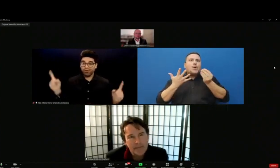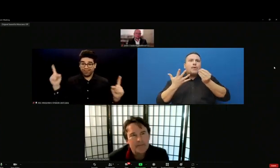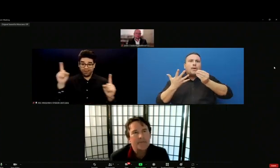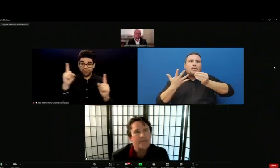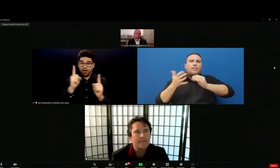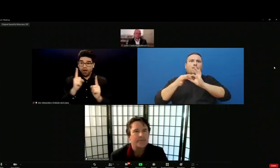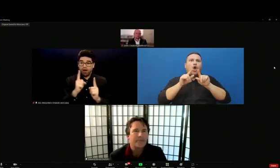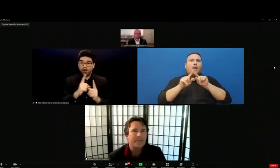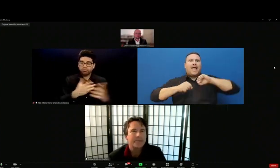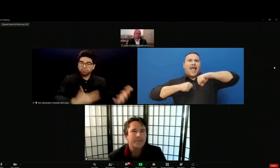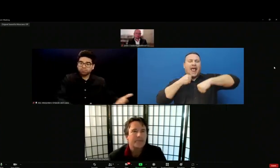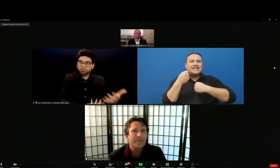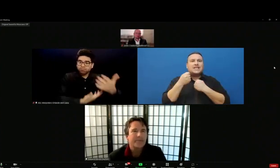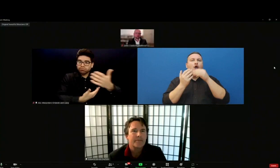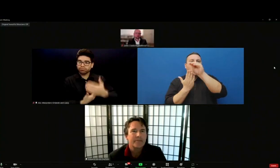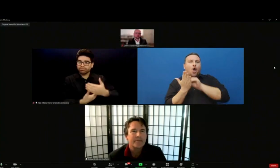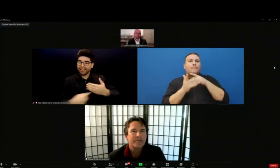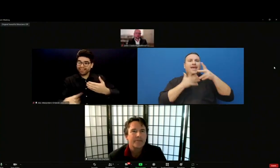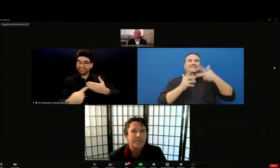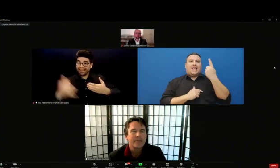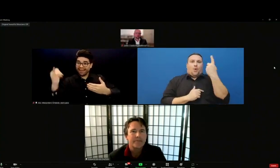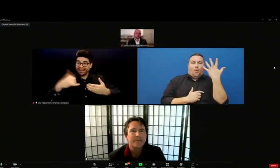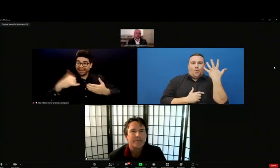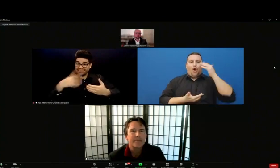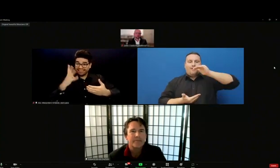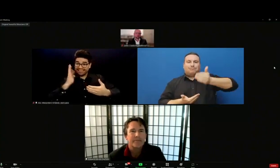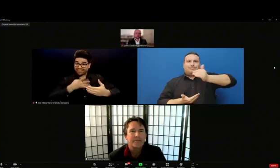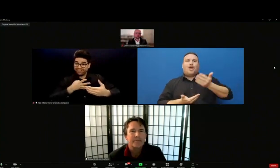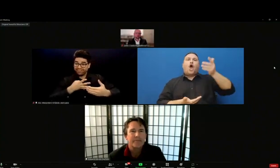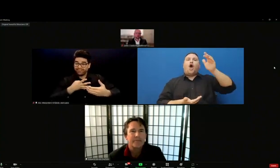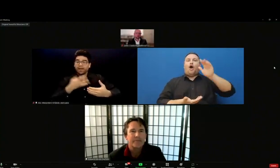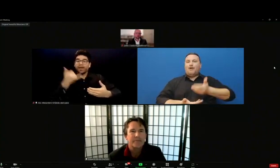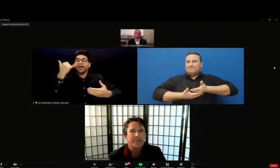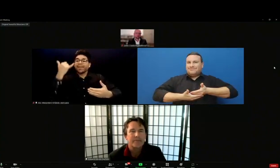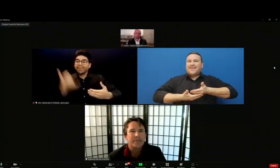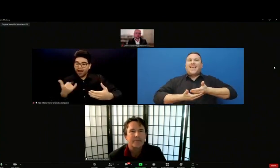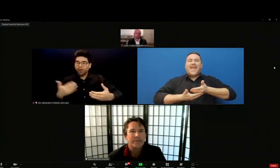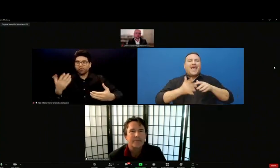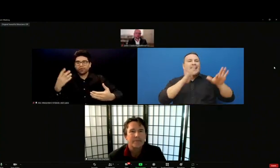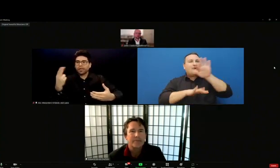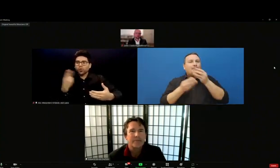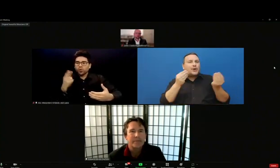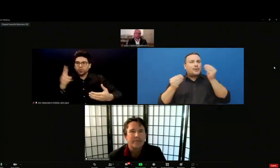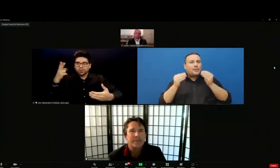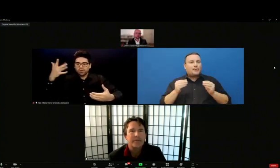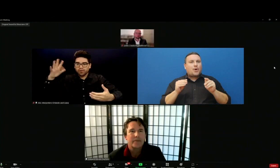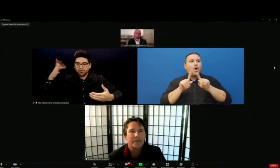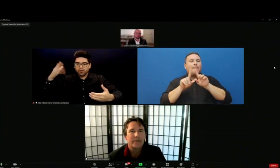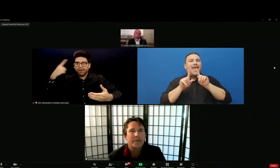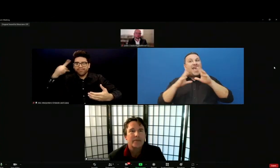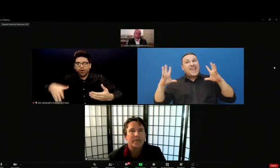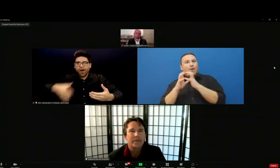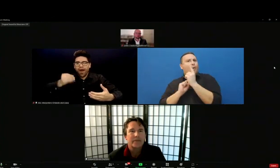action encoded on the one hand, adding in a diagrammatic relation this another information unit. And this I